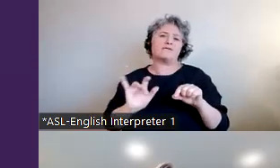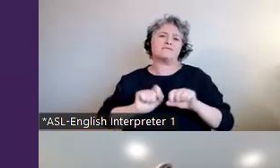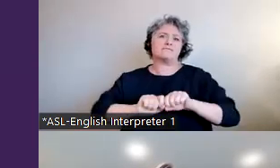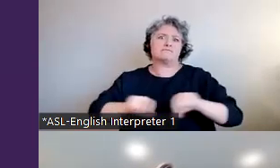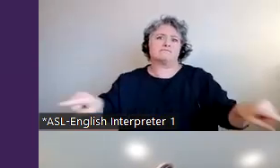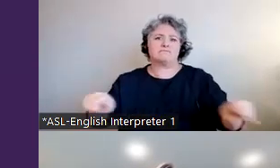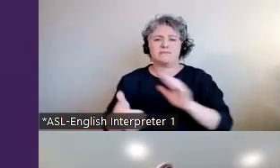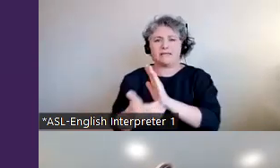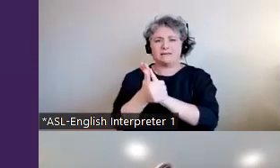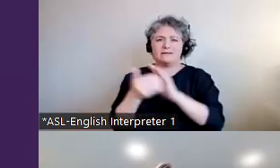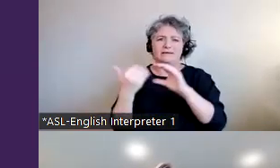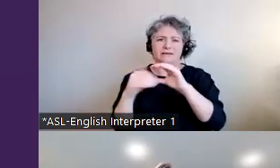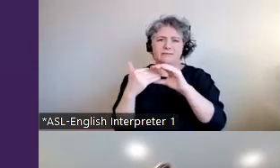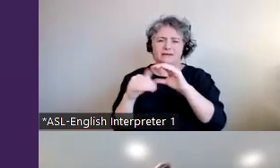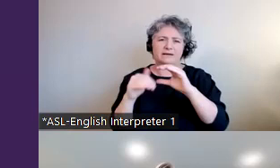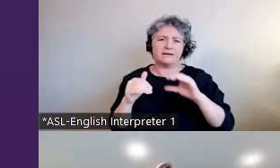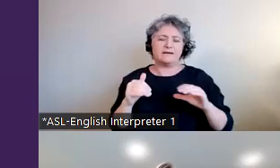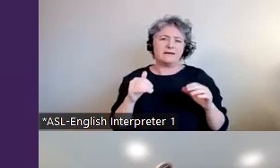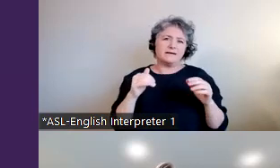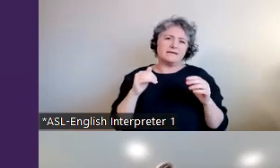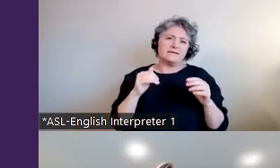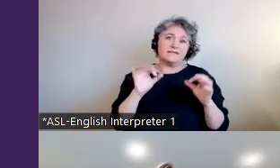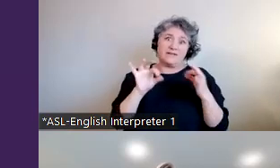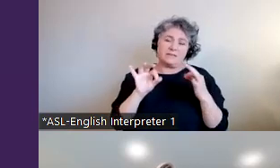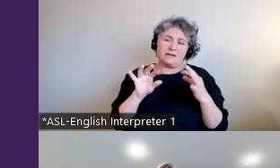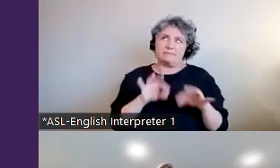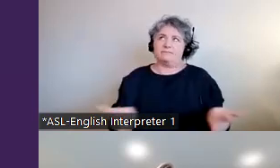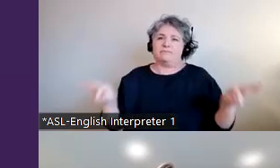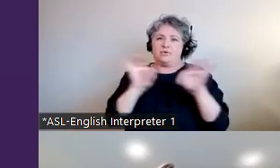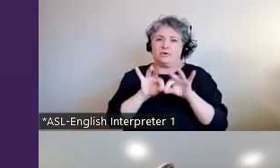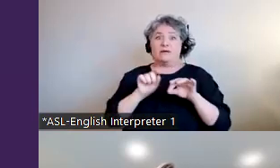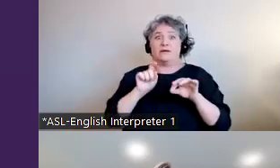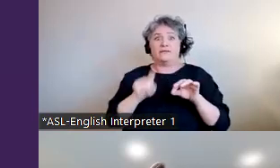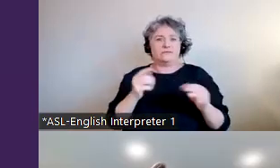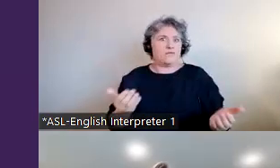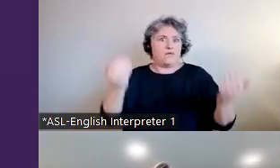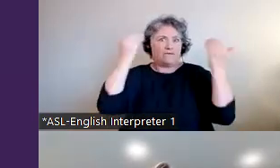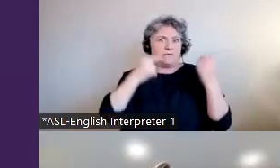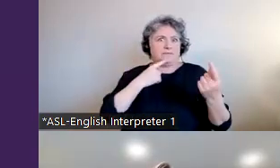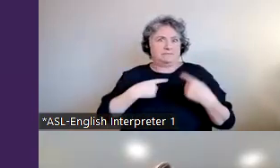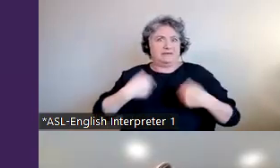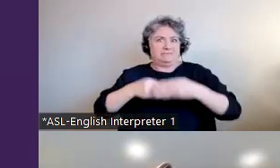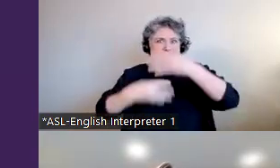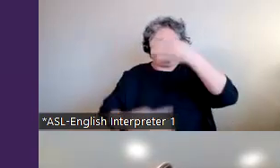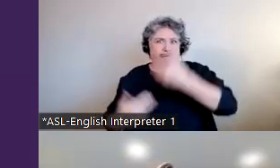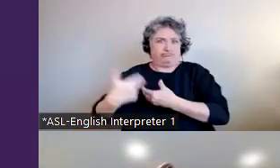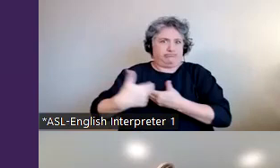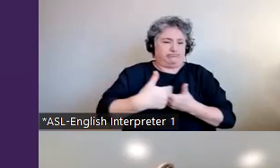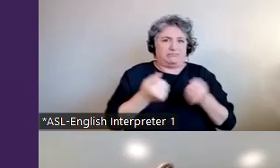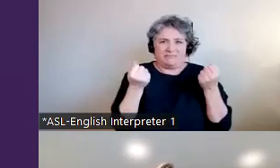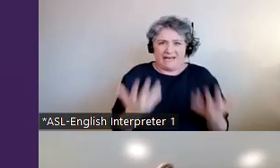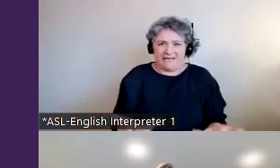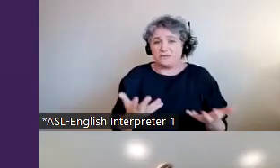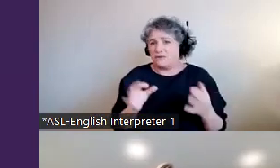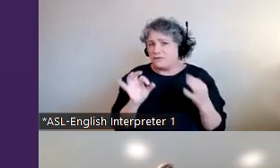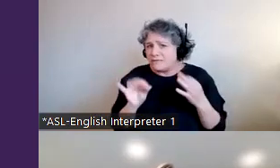such overwhelming response for this presentation, feedback on future topics, maybe related to this issue or others, really helps